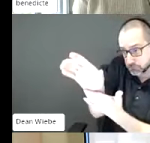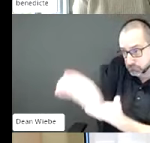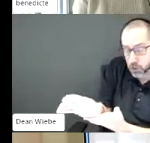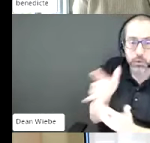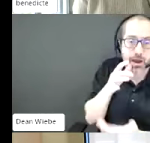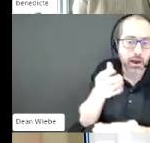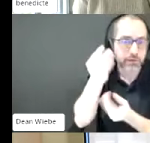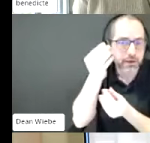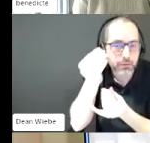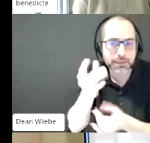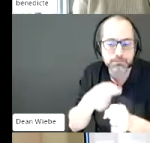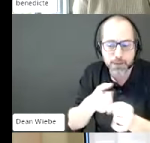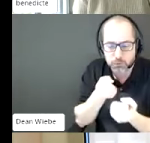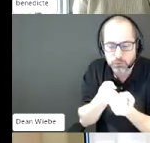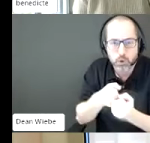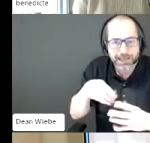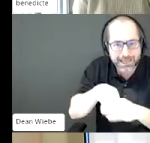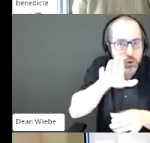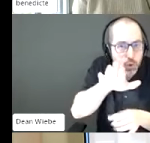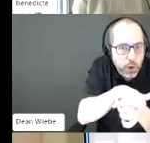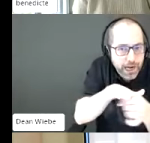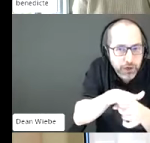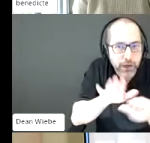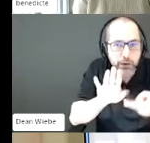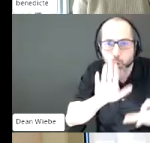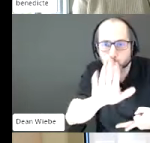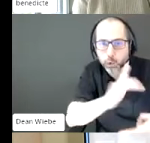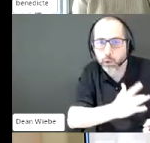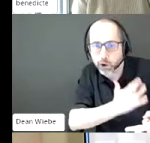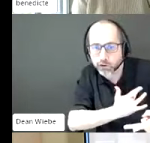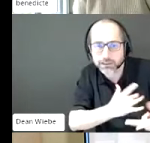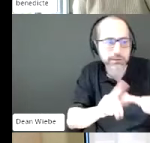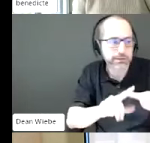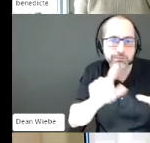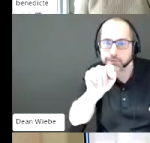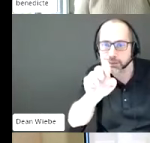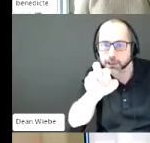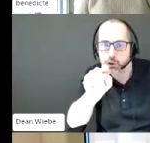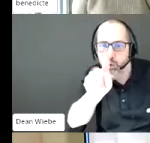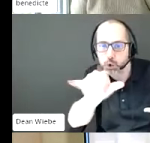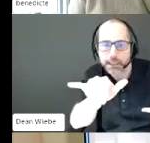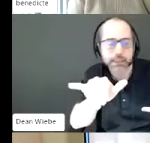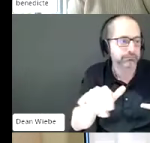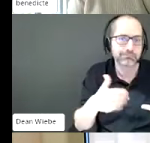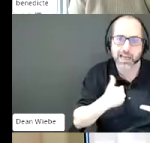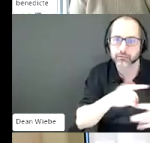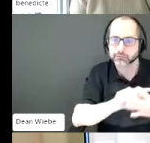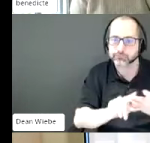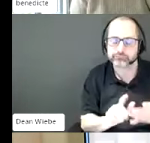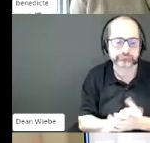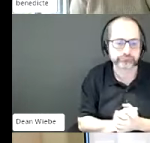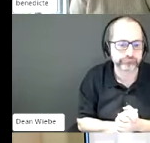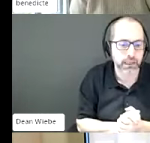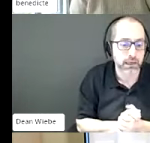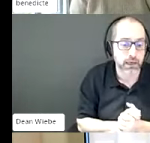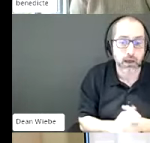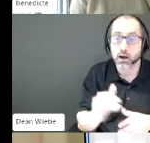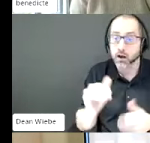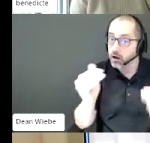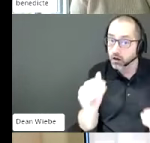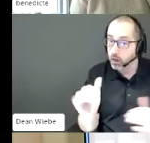supports in your area, province by province, territory by territory. And we, of course, also work